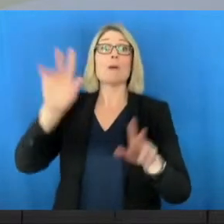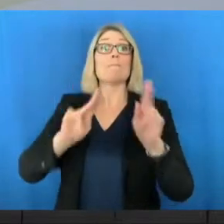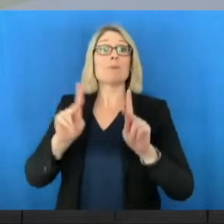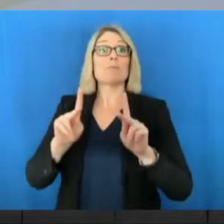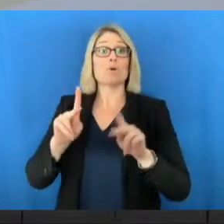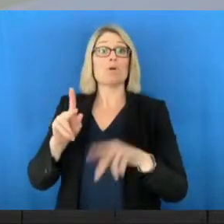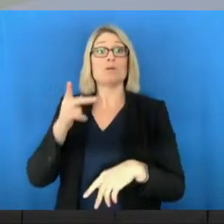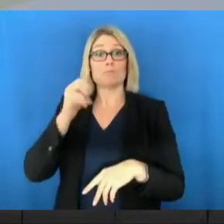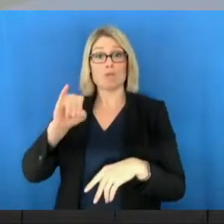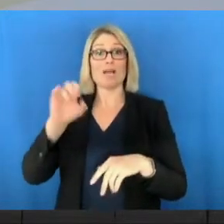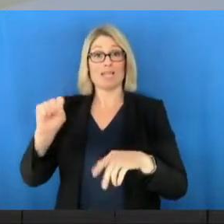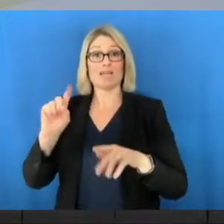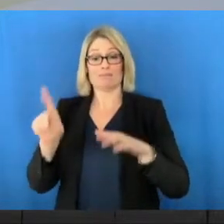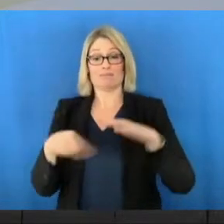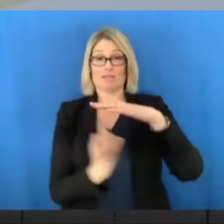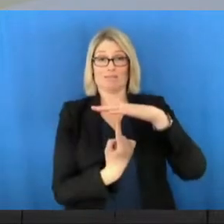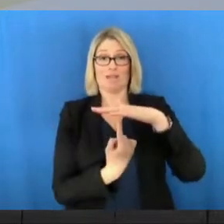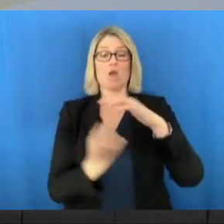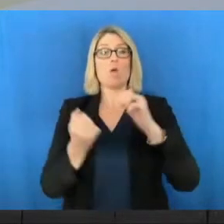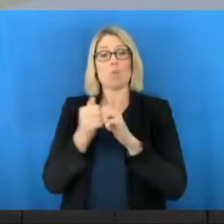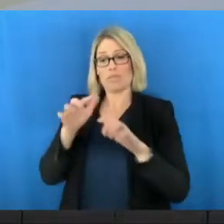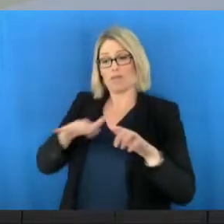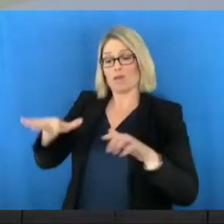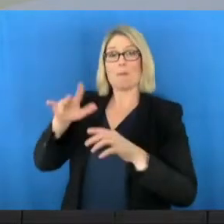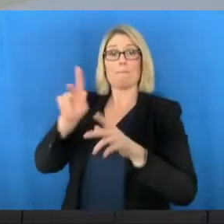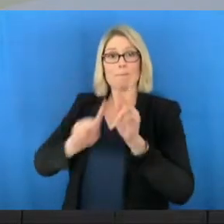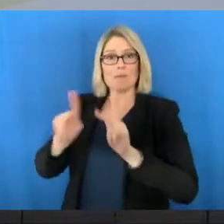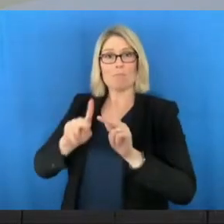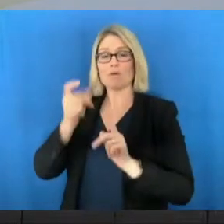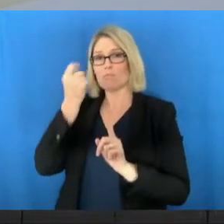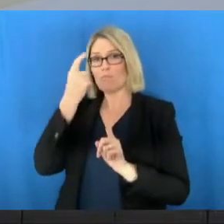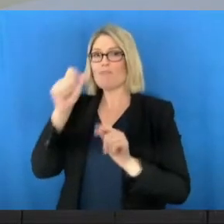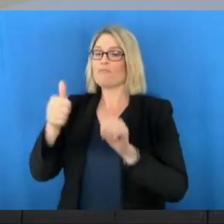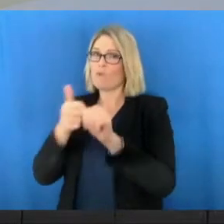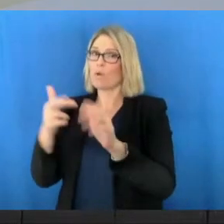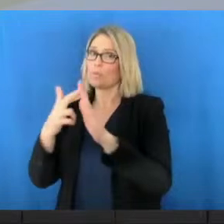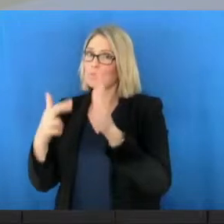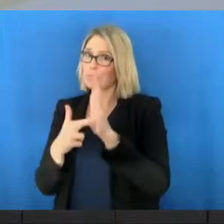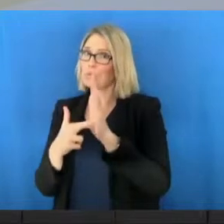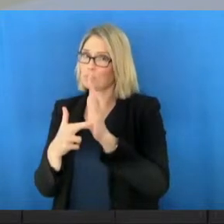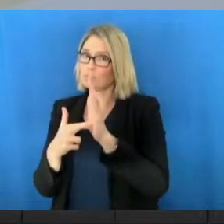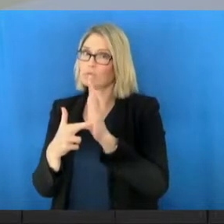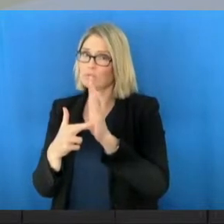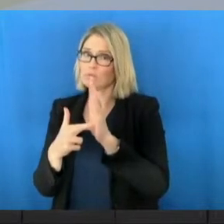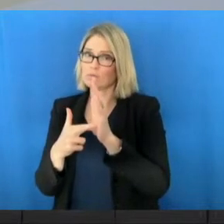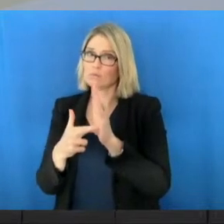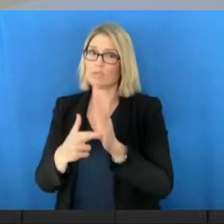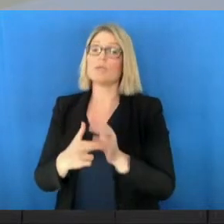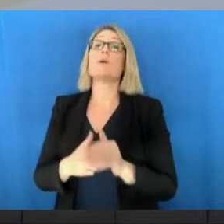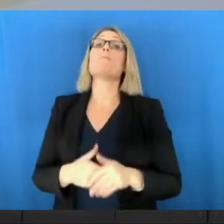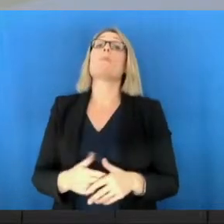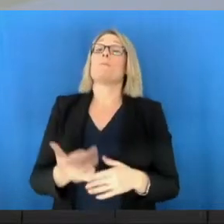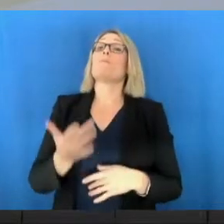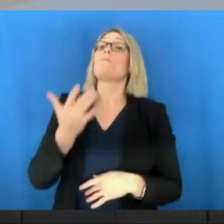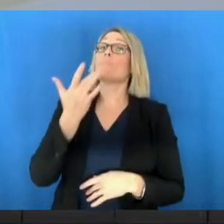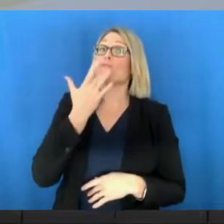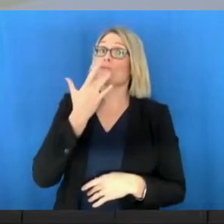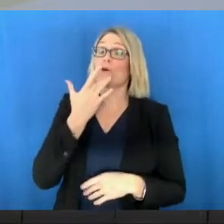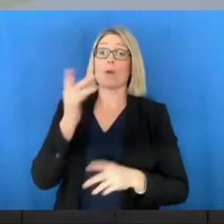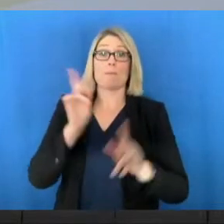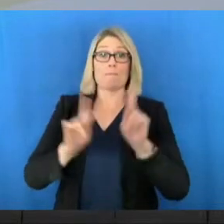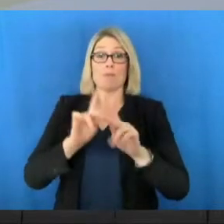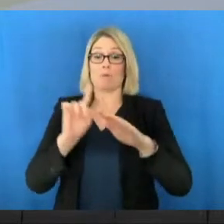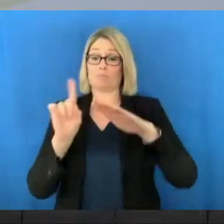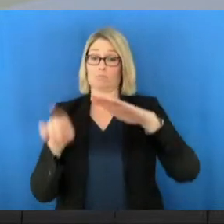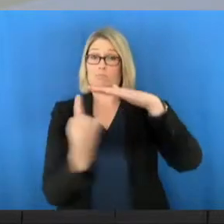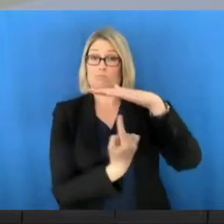in homes with other people, provided certain conditions are met. It is preferable for individuals to self-isolate